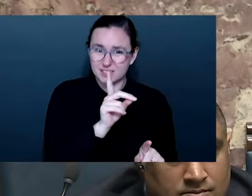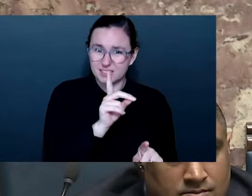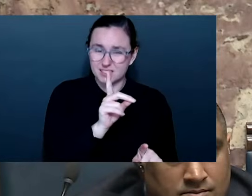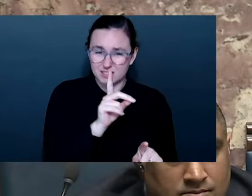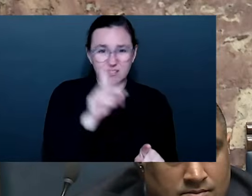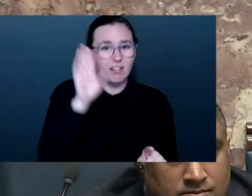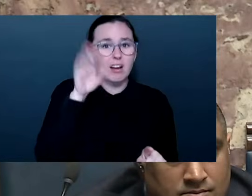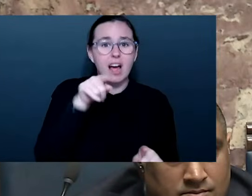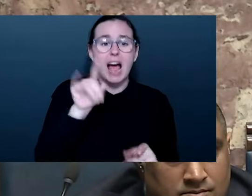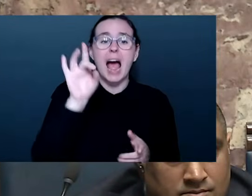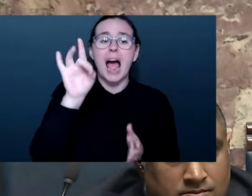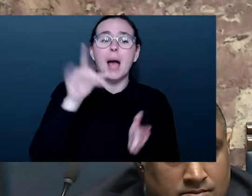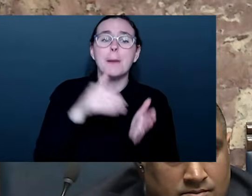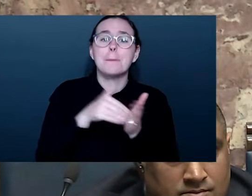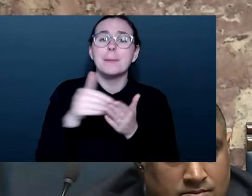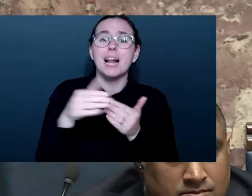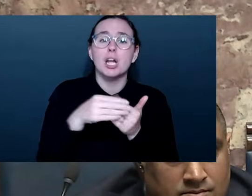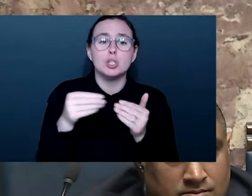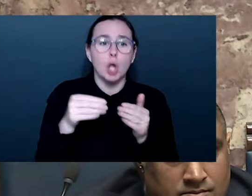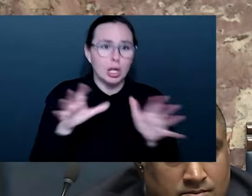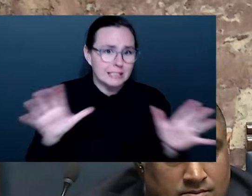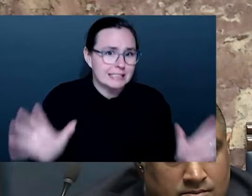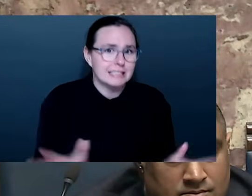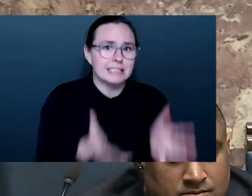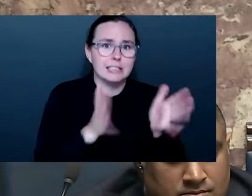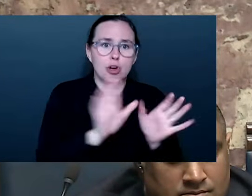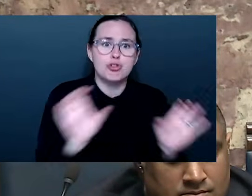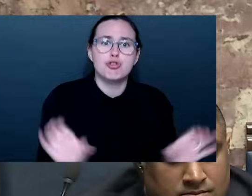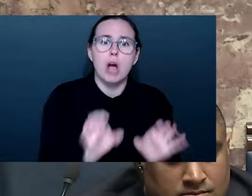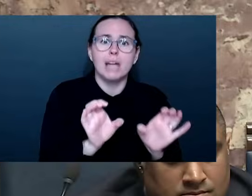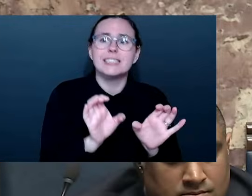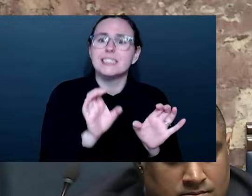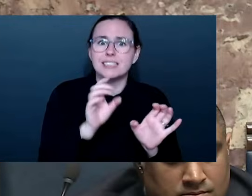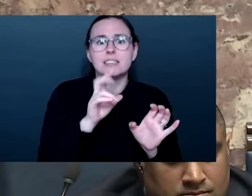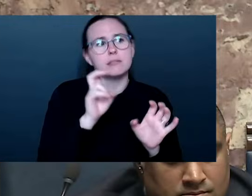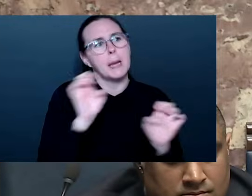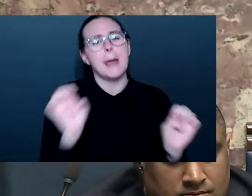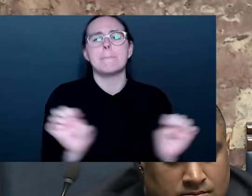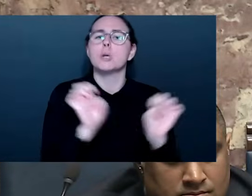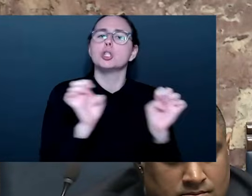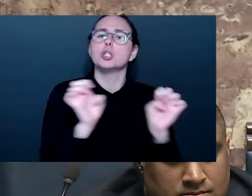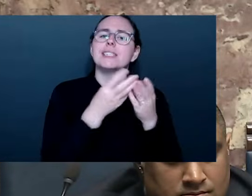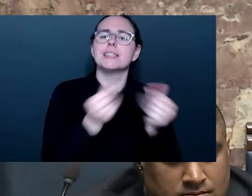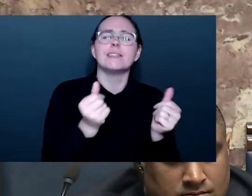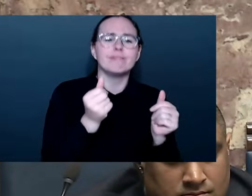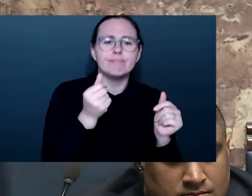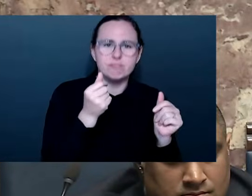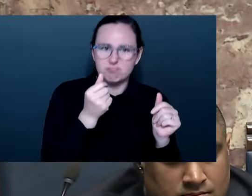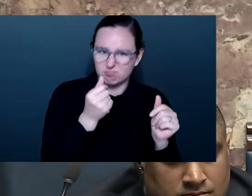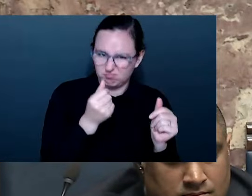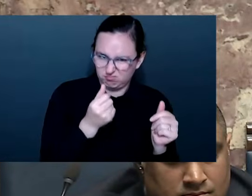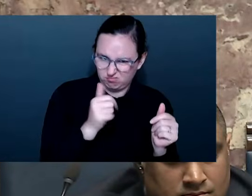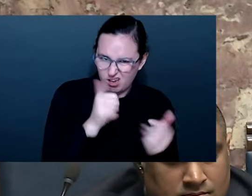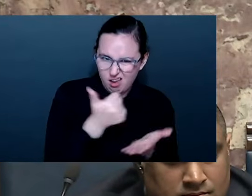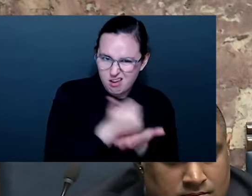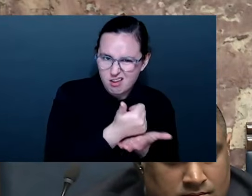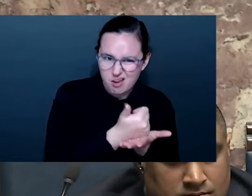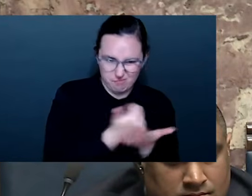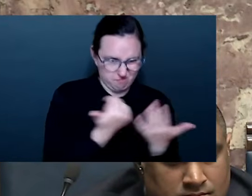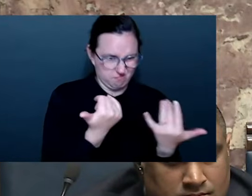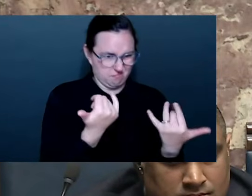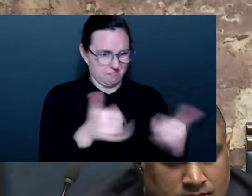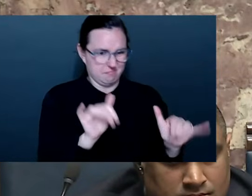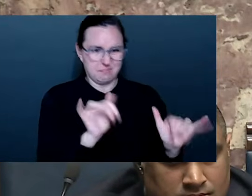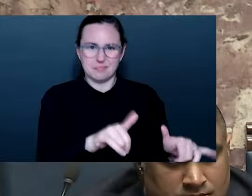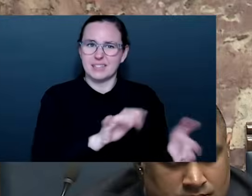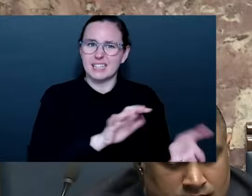vibrant community, despite it being provincial responsibility. So my question to the minister is she okay with the City of Vancouver